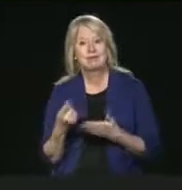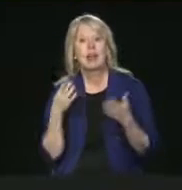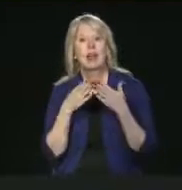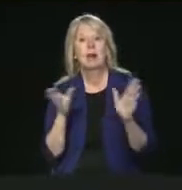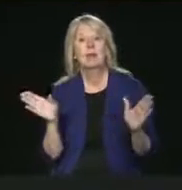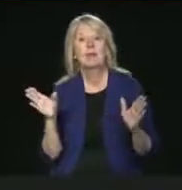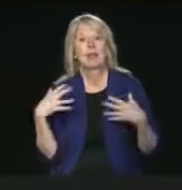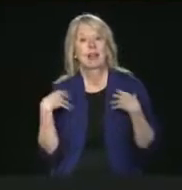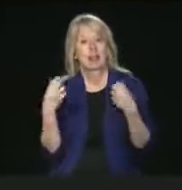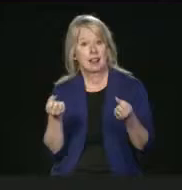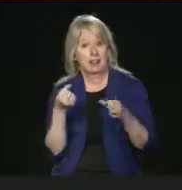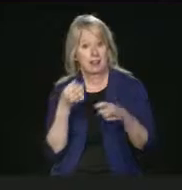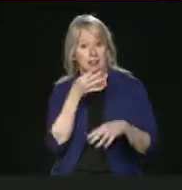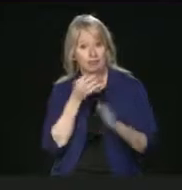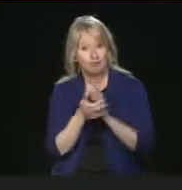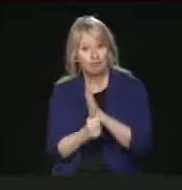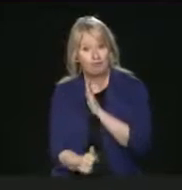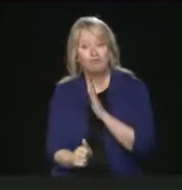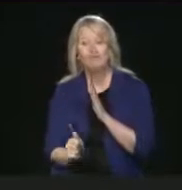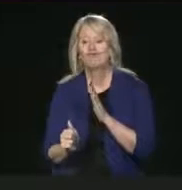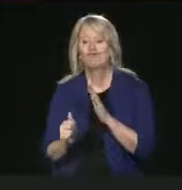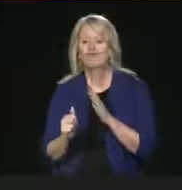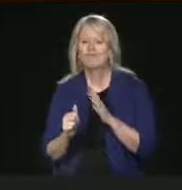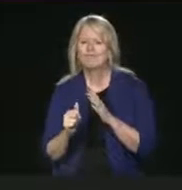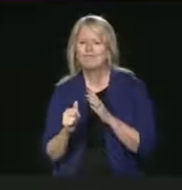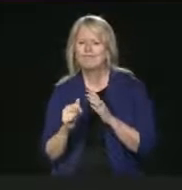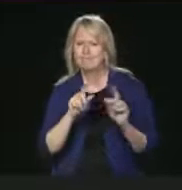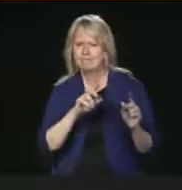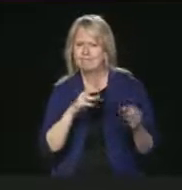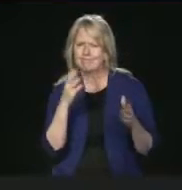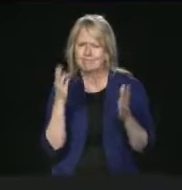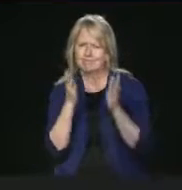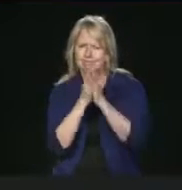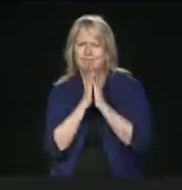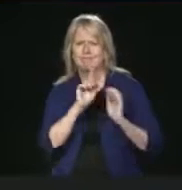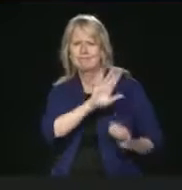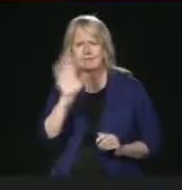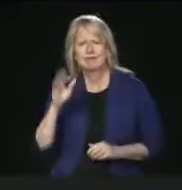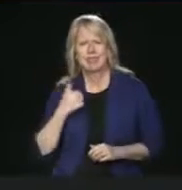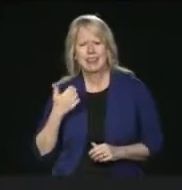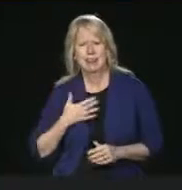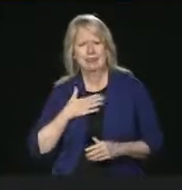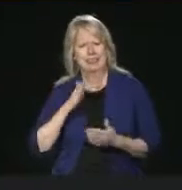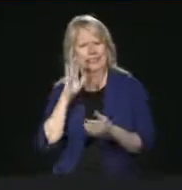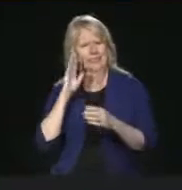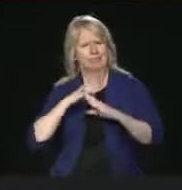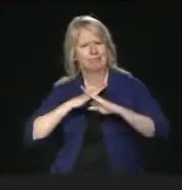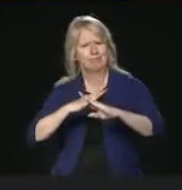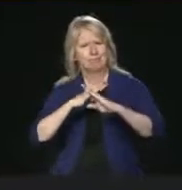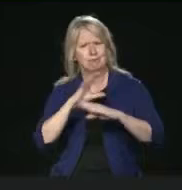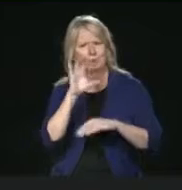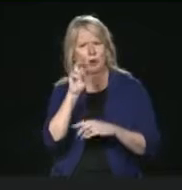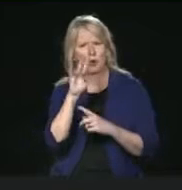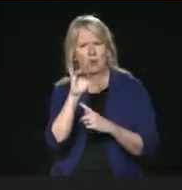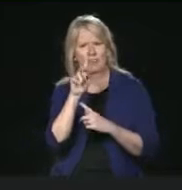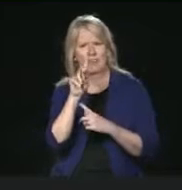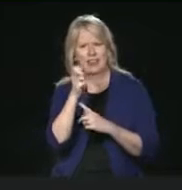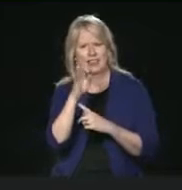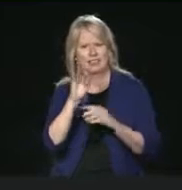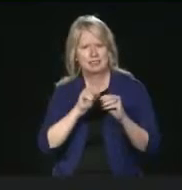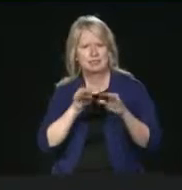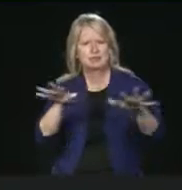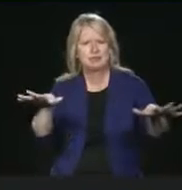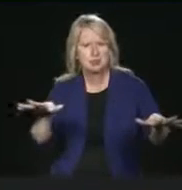asking Canadians to help them to slow the spread of COVID-19. We have to work from home